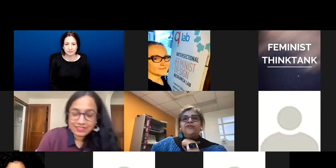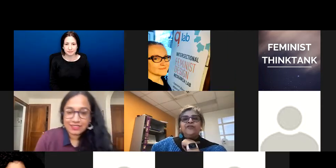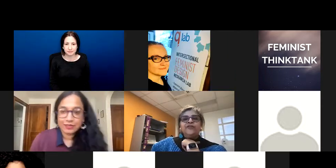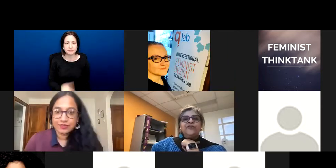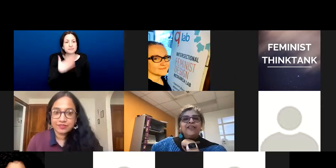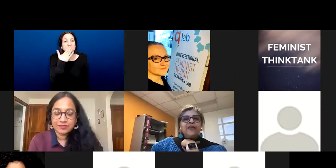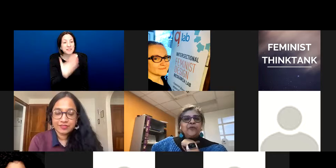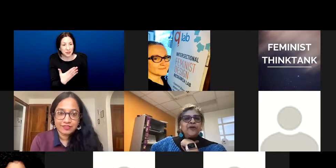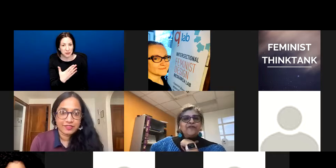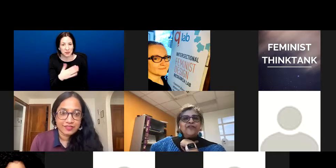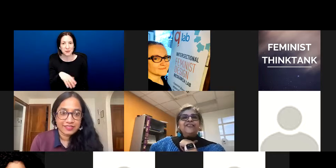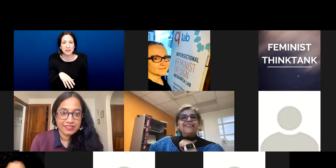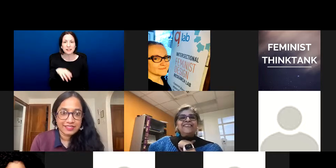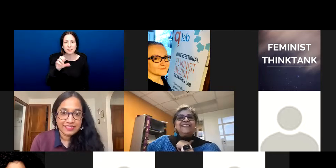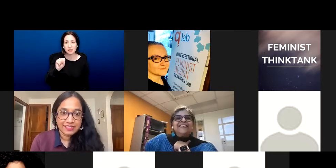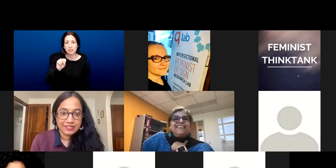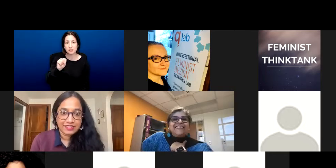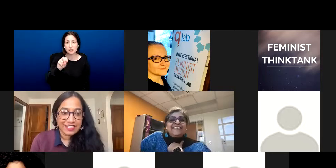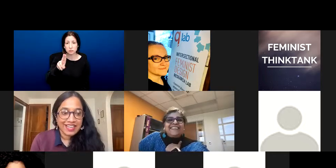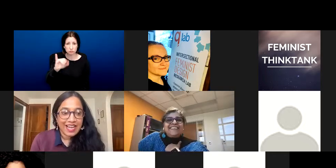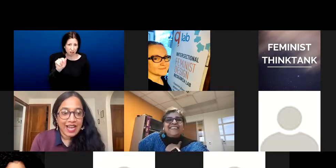Thank you. Sujata, you want to go first?